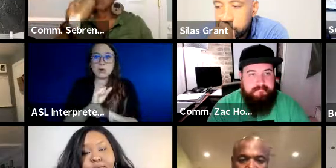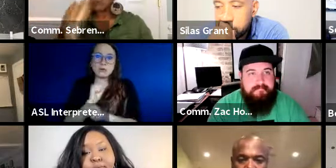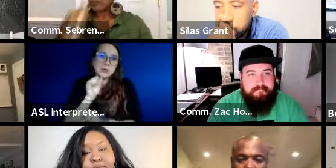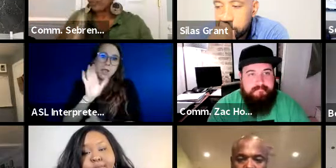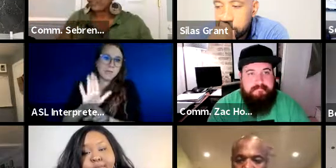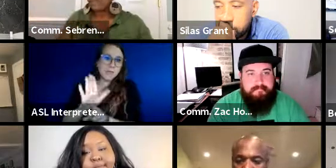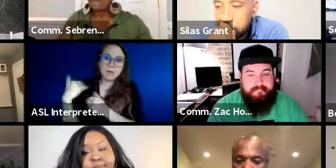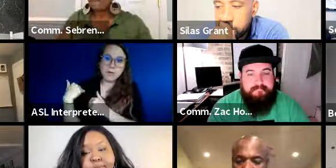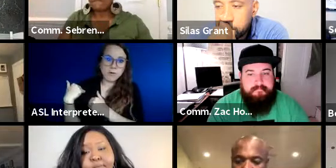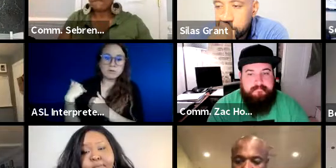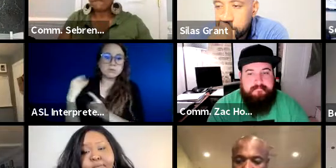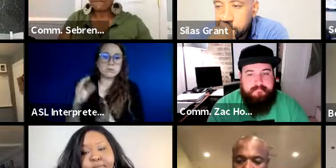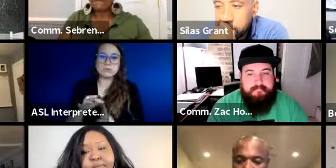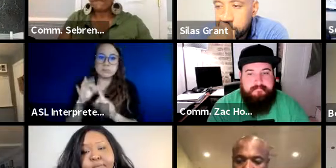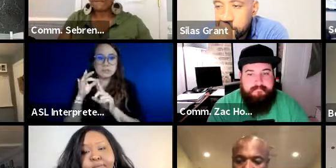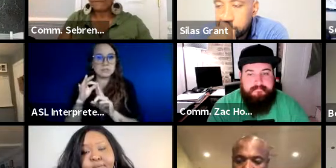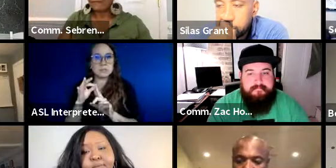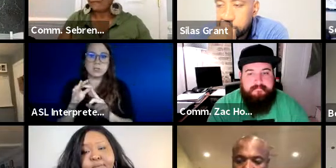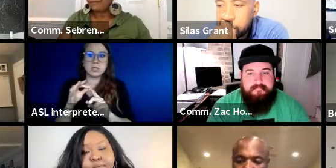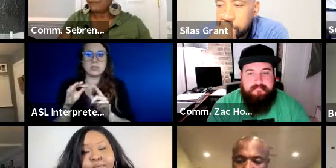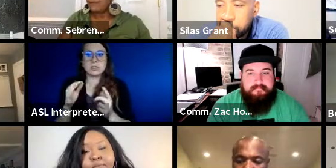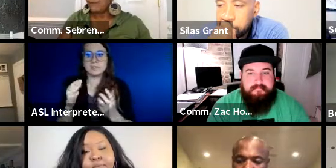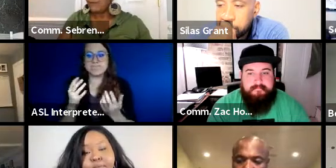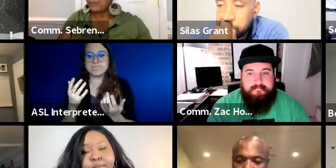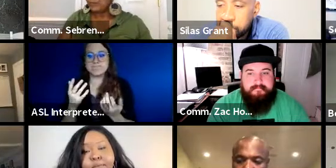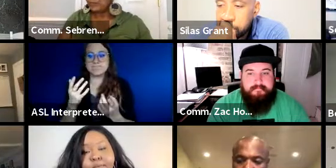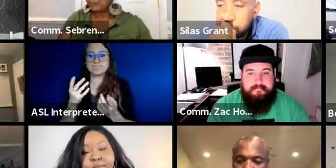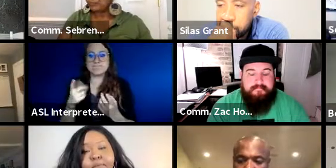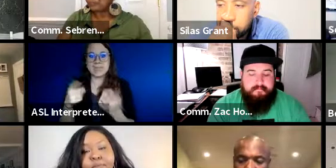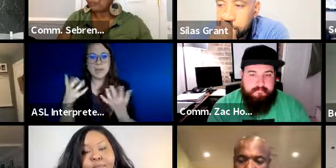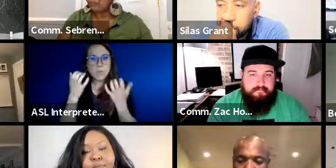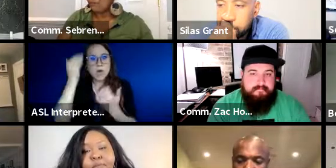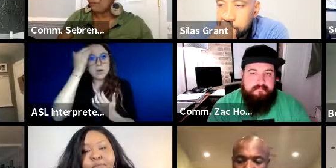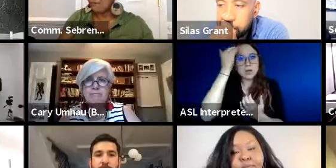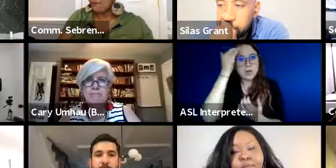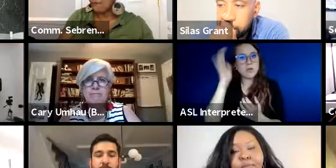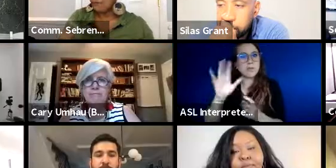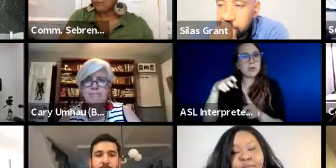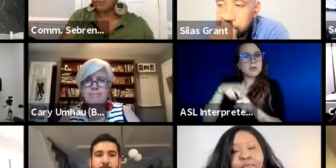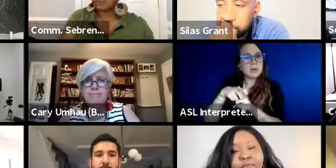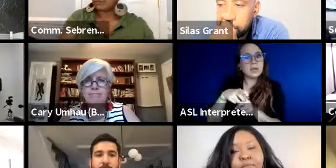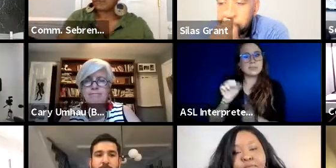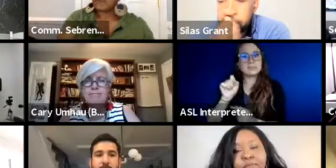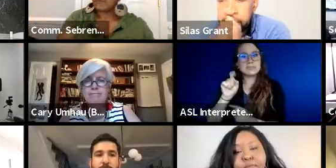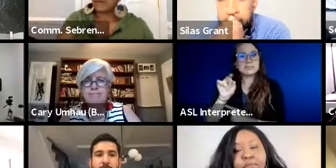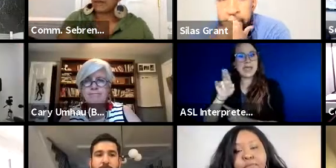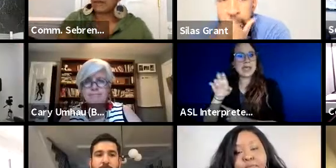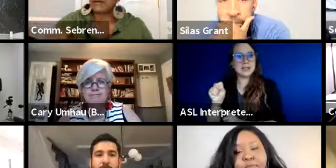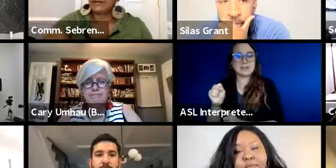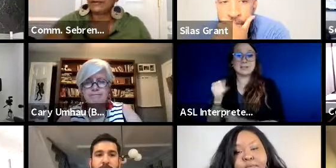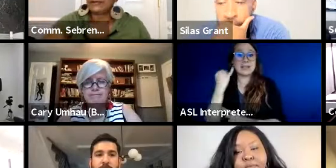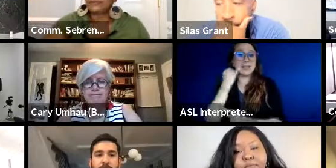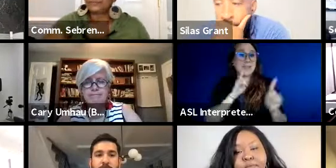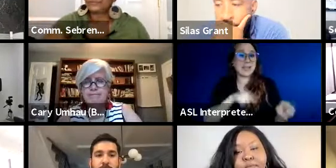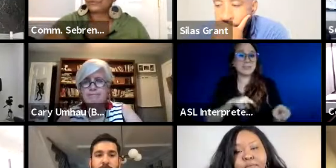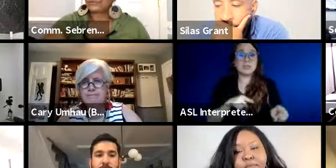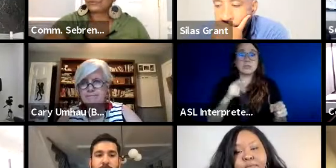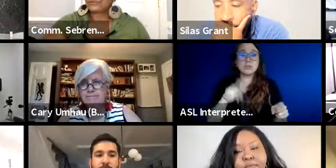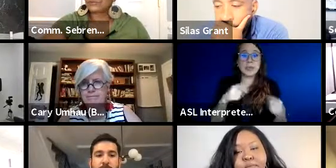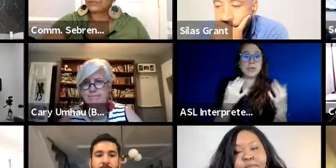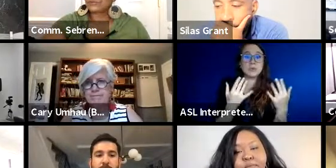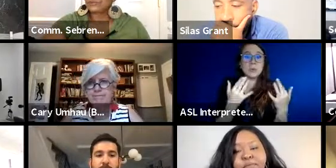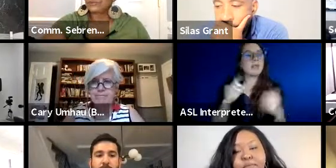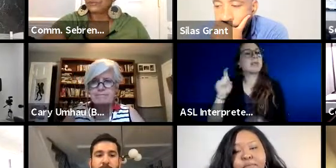own, especially, want to know the status of their claim. Even if the answer is you have to wait, they want to know what